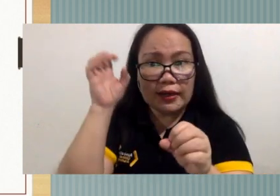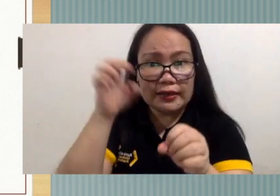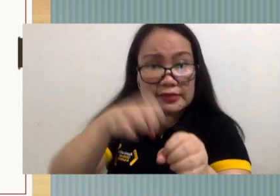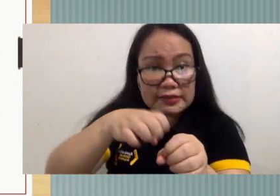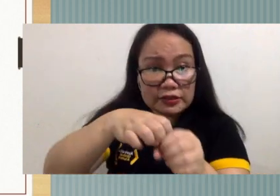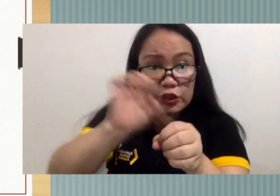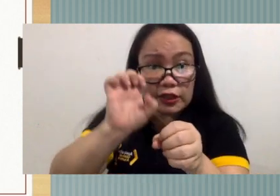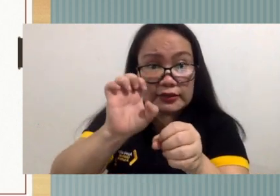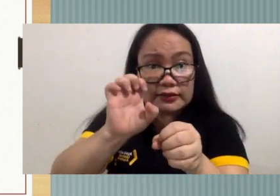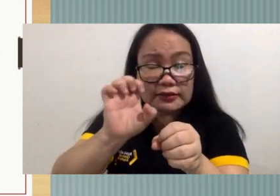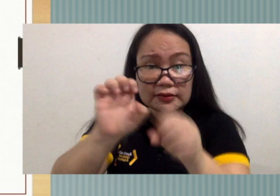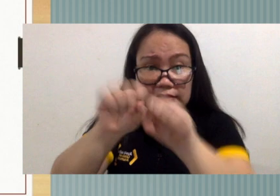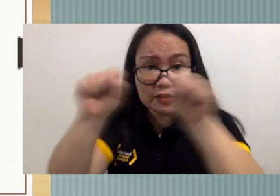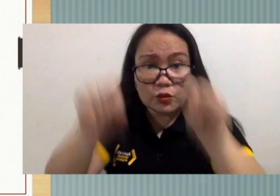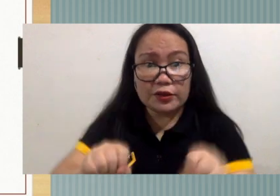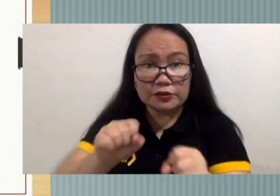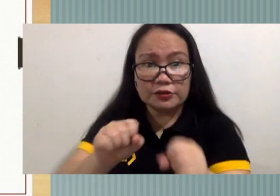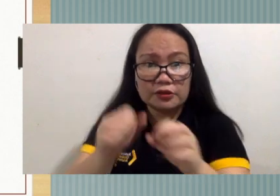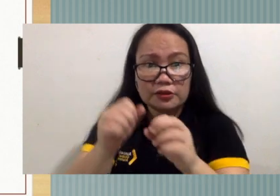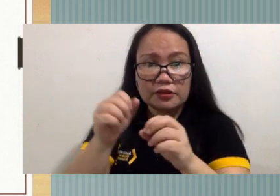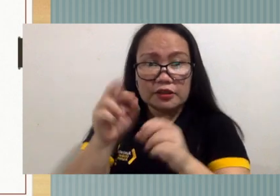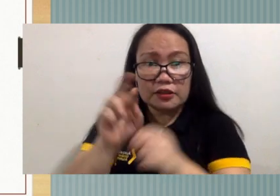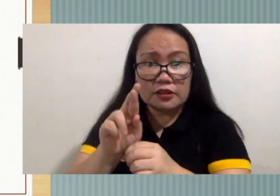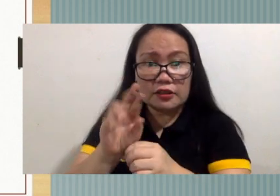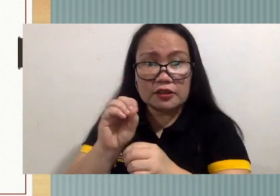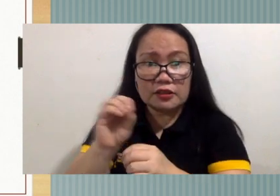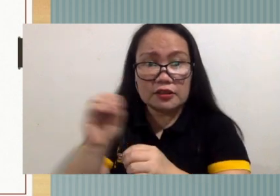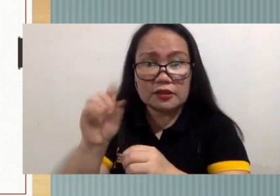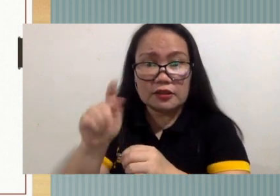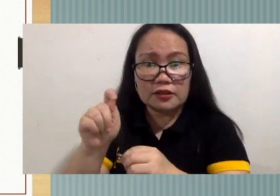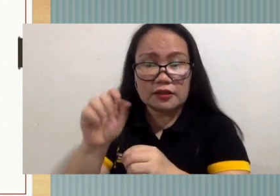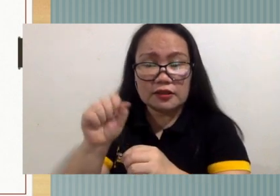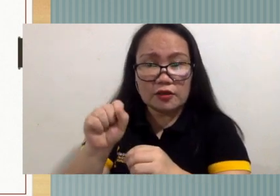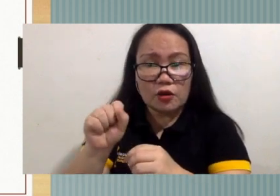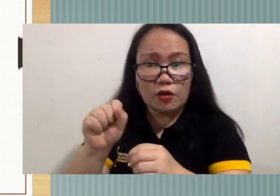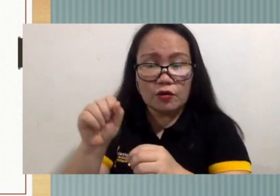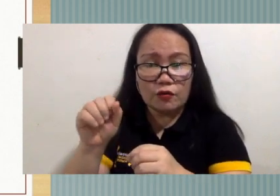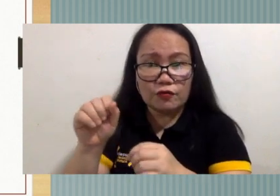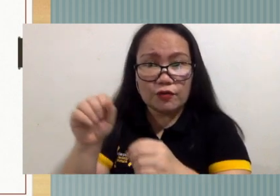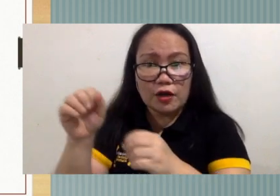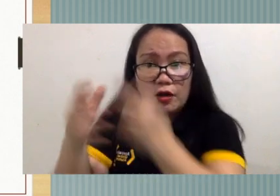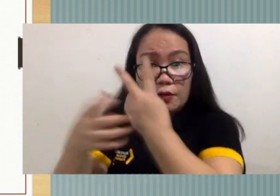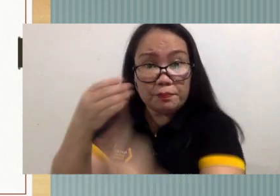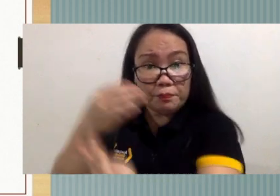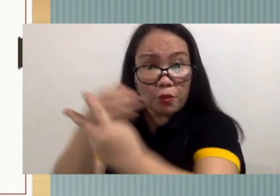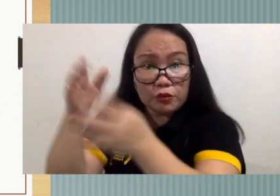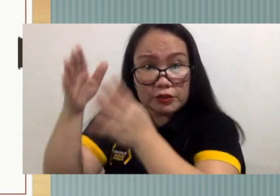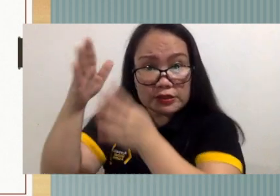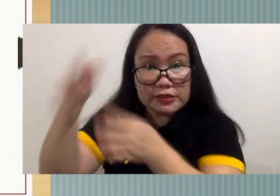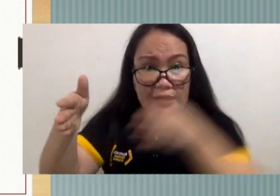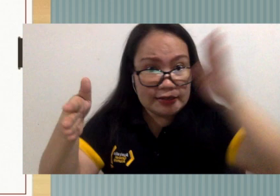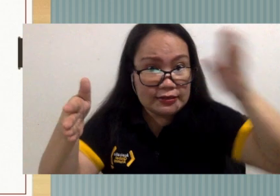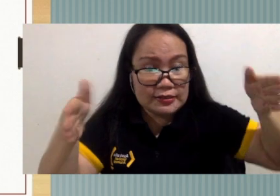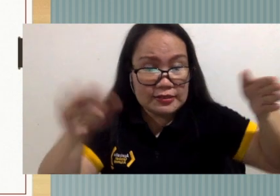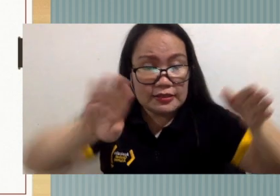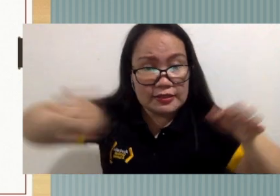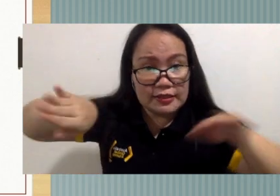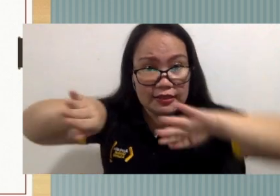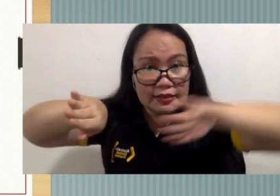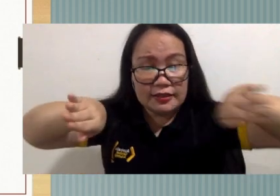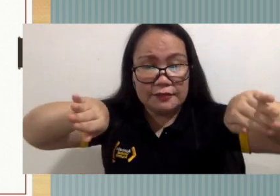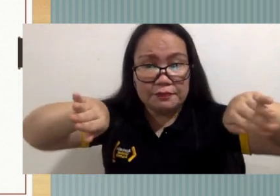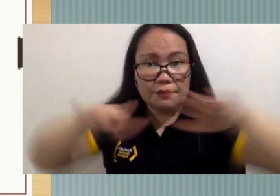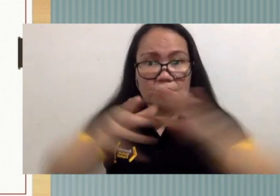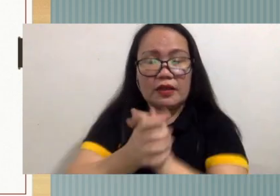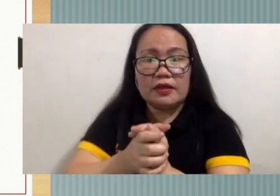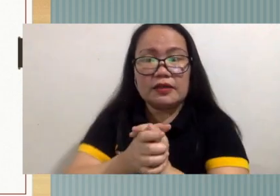the square root of both sides. We have, so since wala naman tayong number outside the parenthesis,